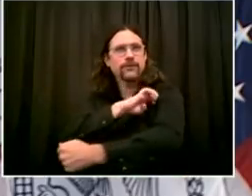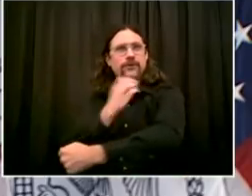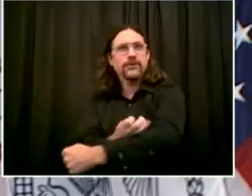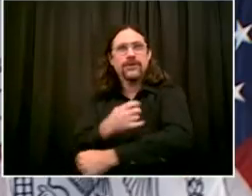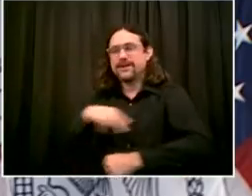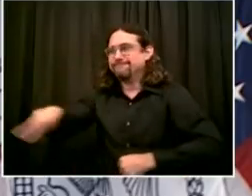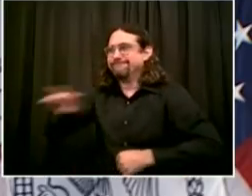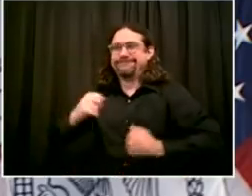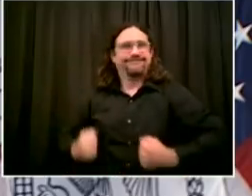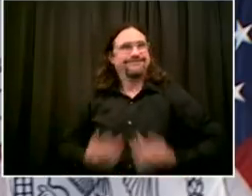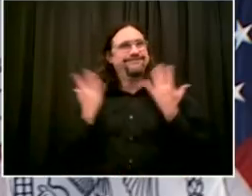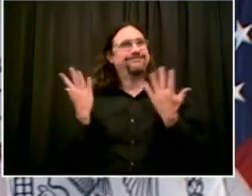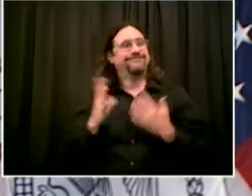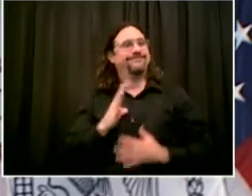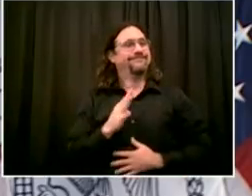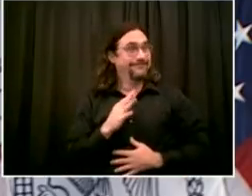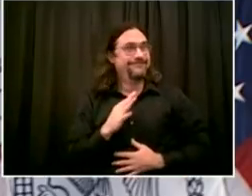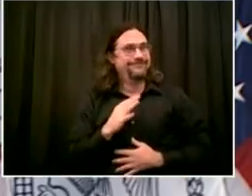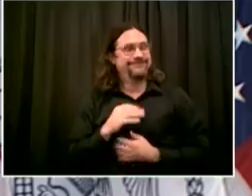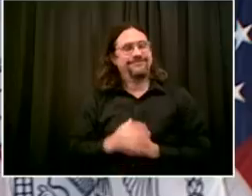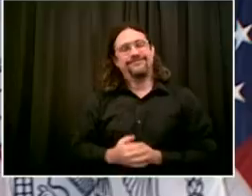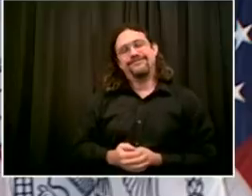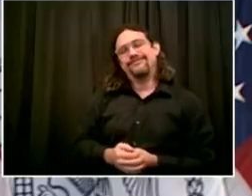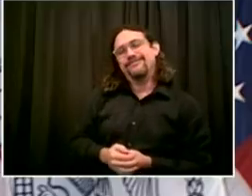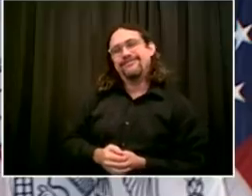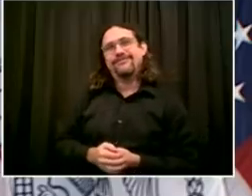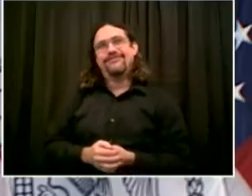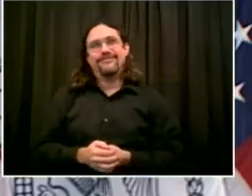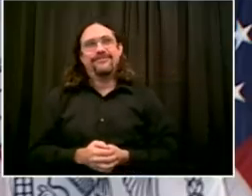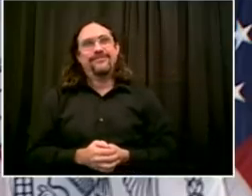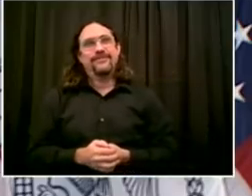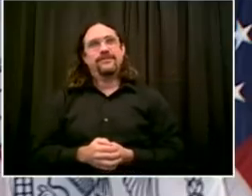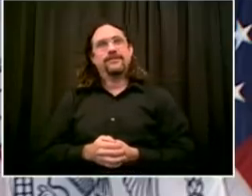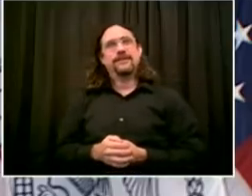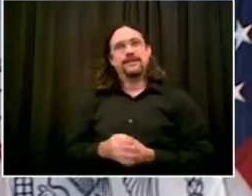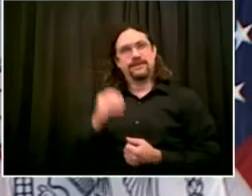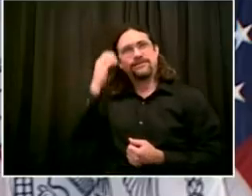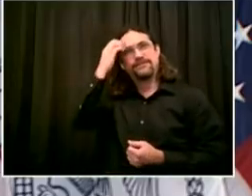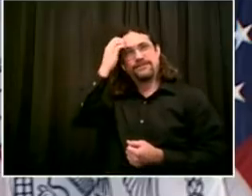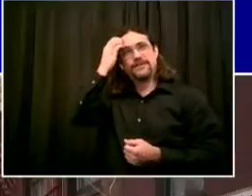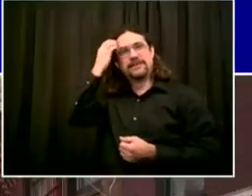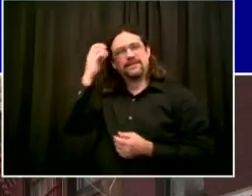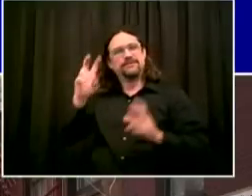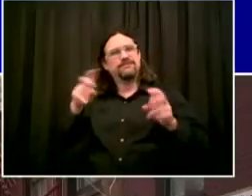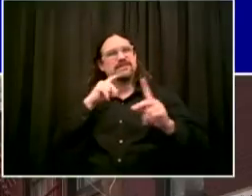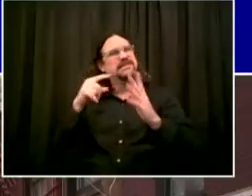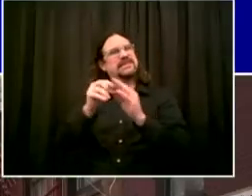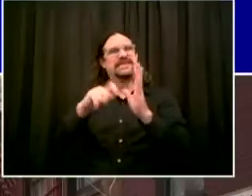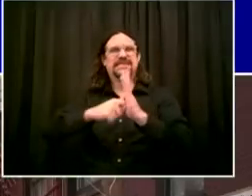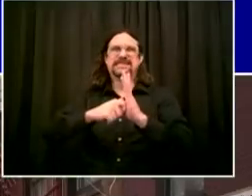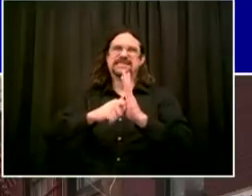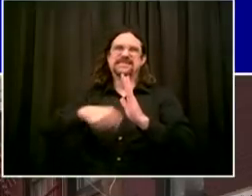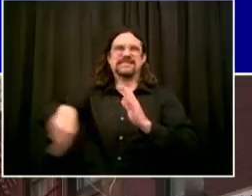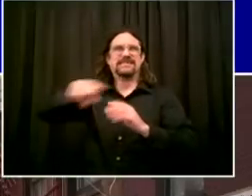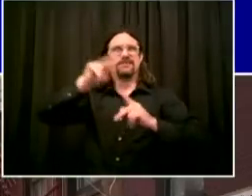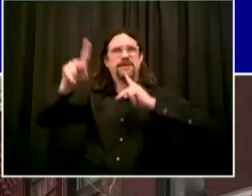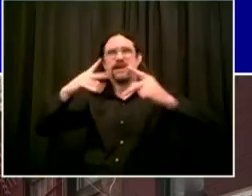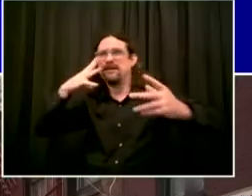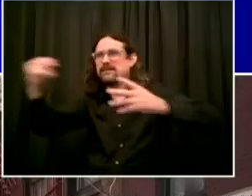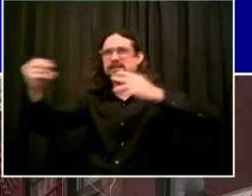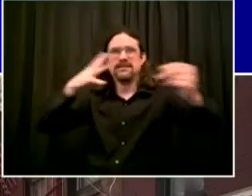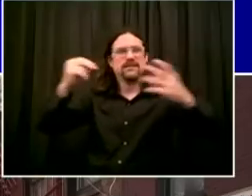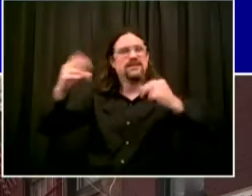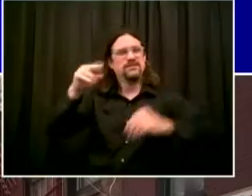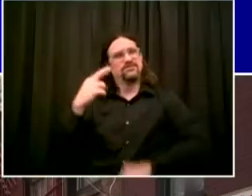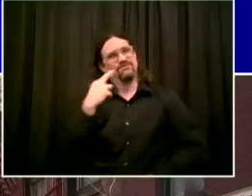because of this initiative, and a lot of people have been able to get their jobs back. And that's what's so important. important here, helping people through this crisis,